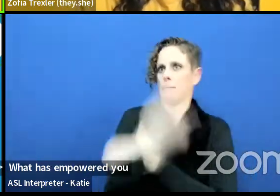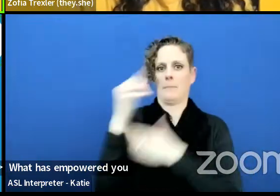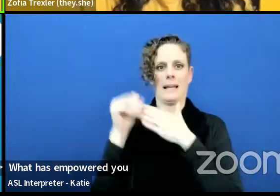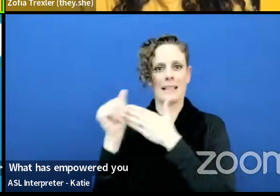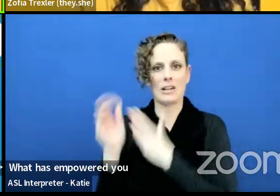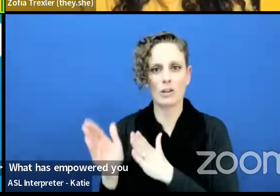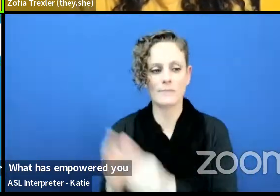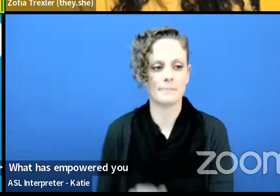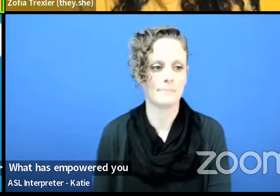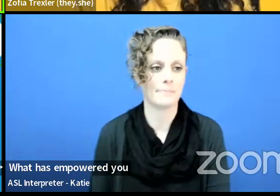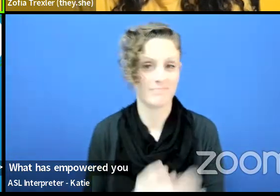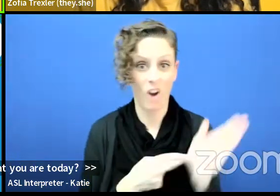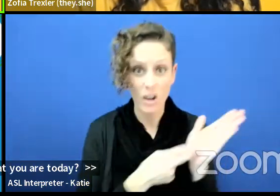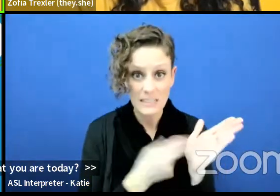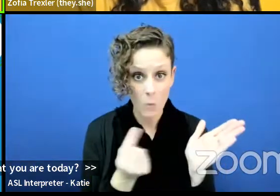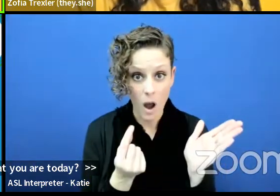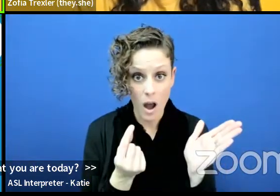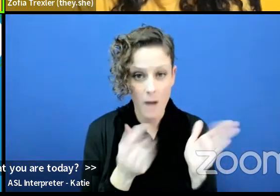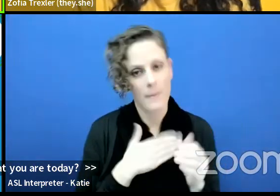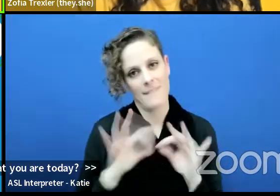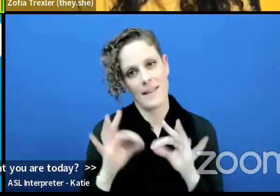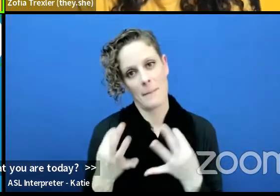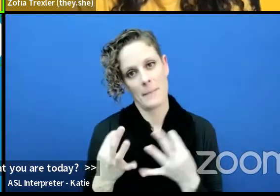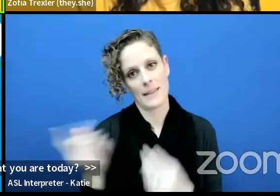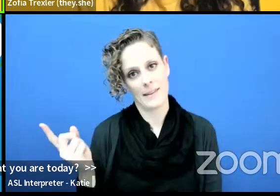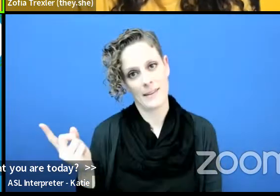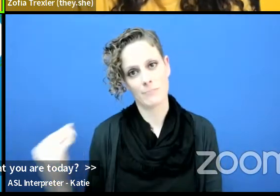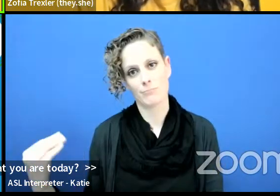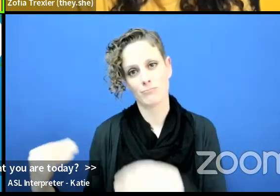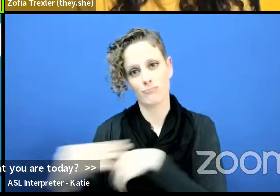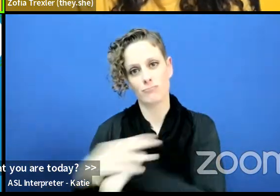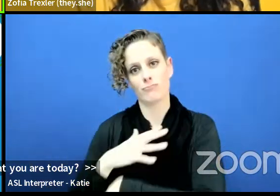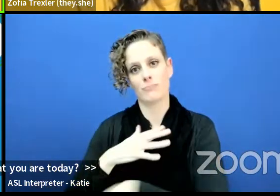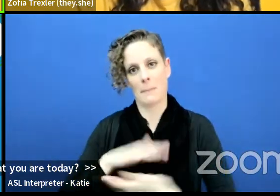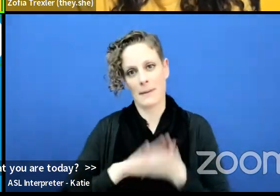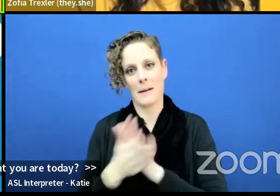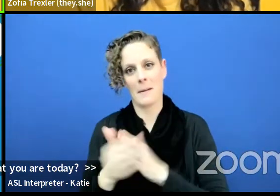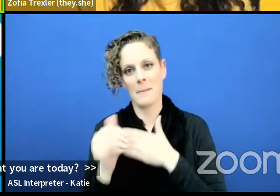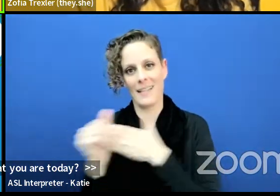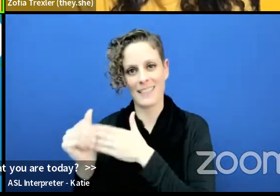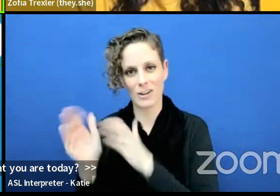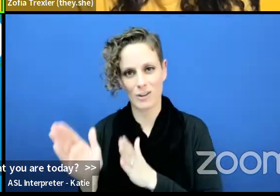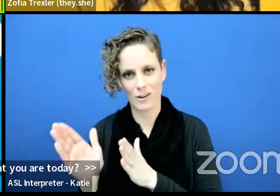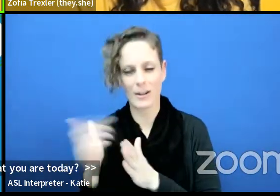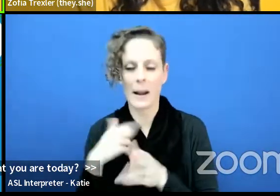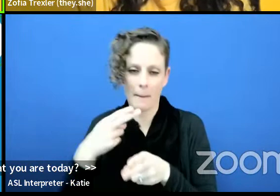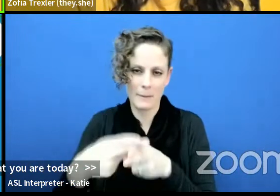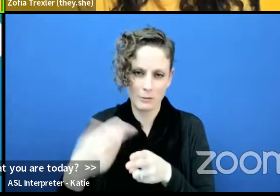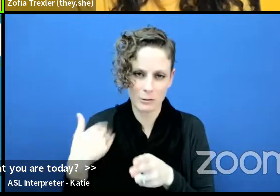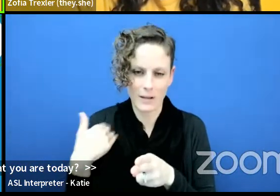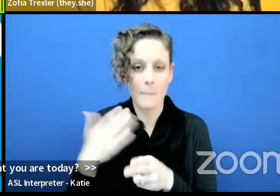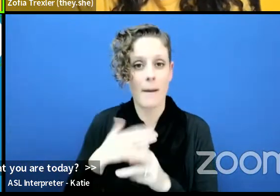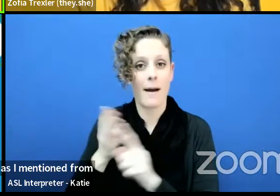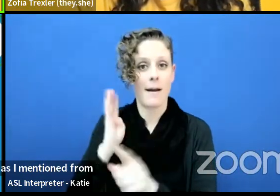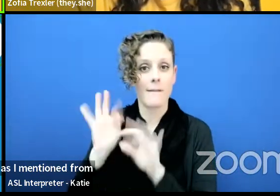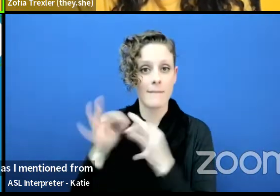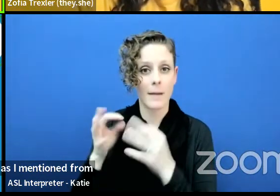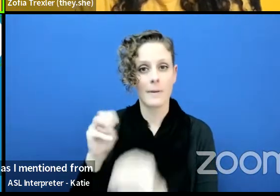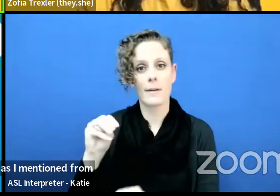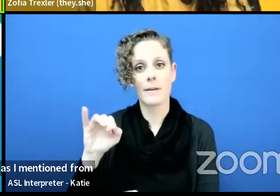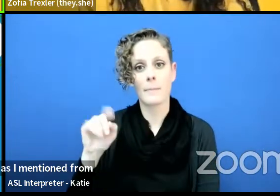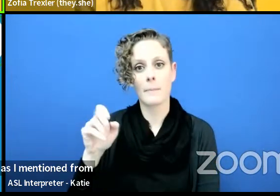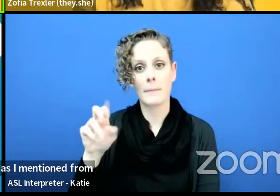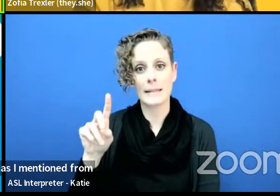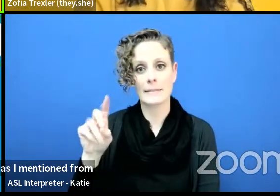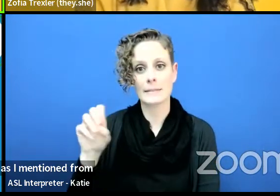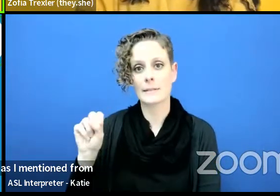Honestly, my family. I come, as I mentioned, from a very mixed status family